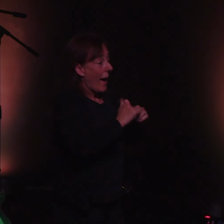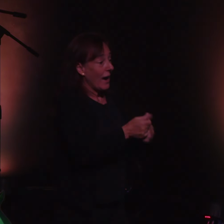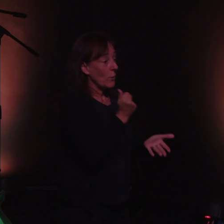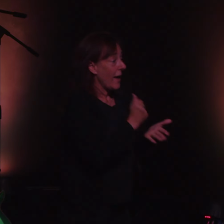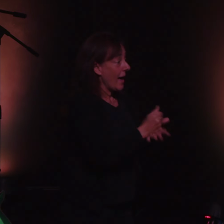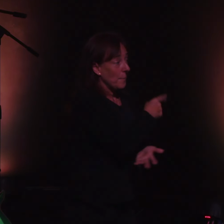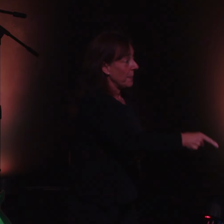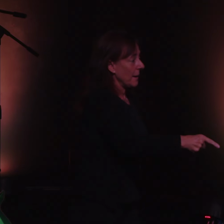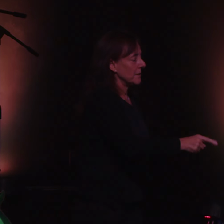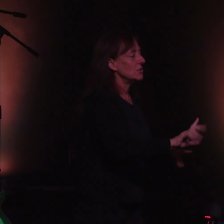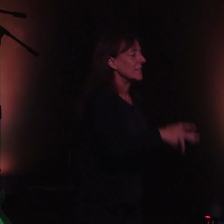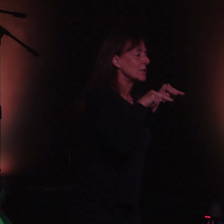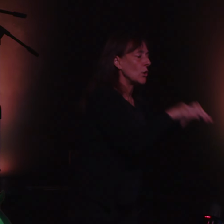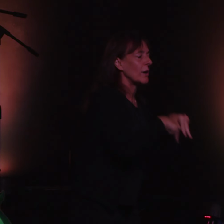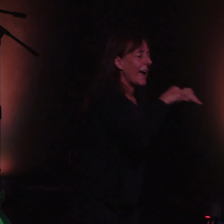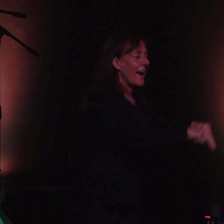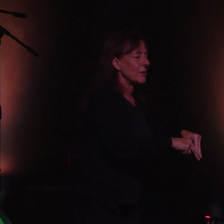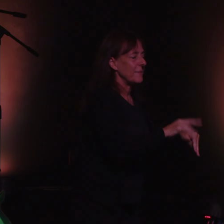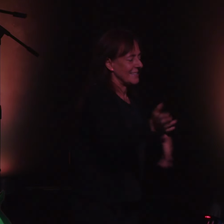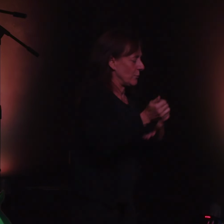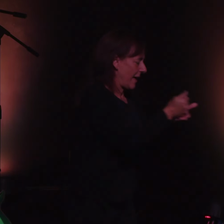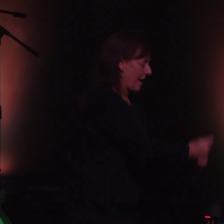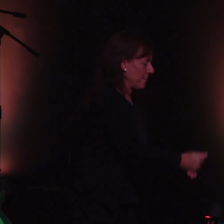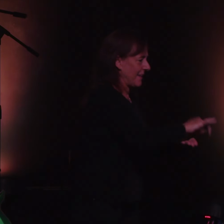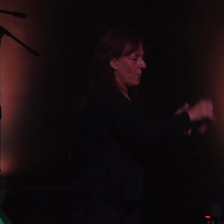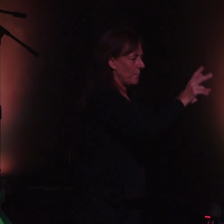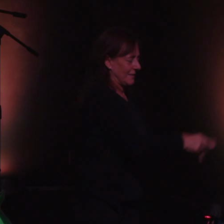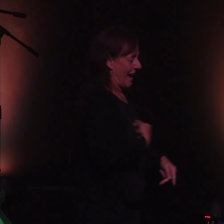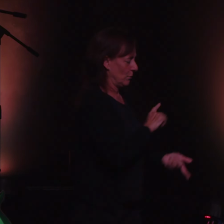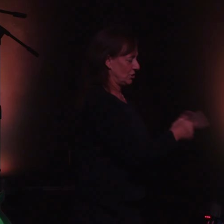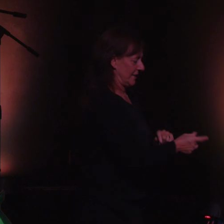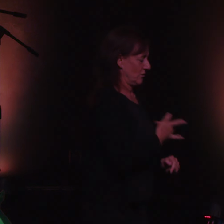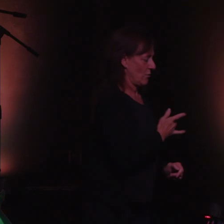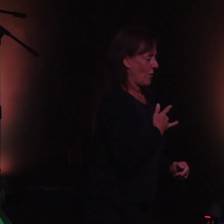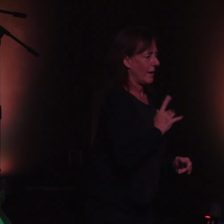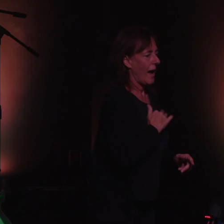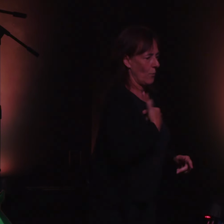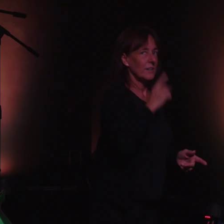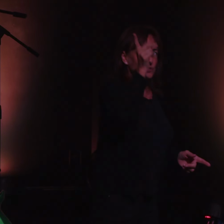to help them. Just look after them. That's the help that you can give. I'll change them.